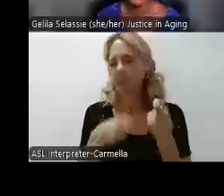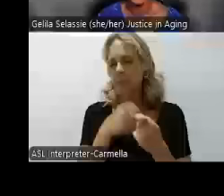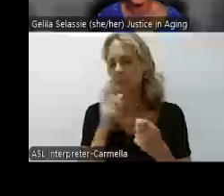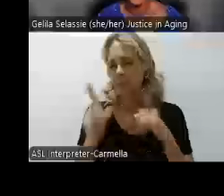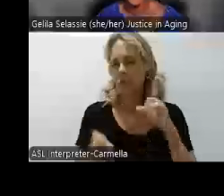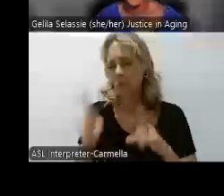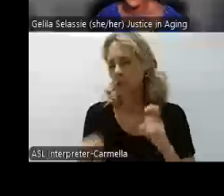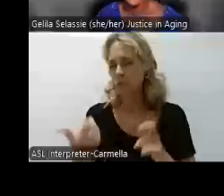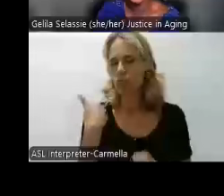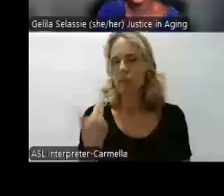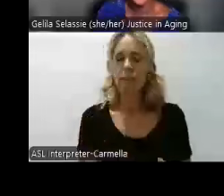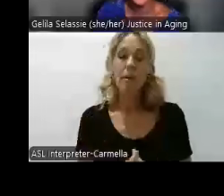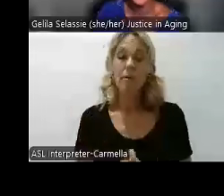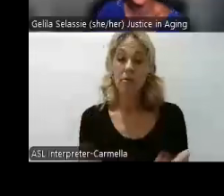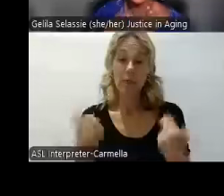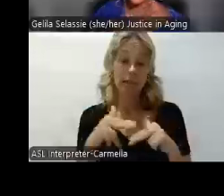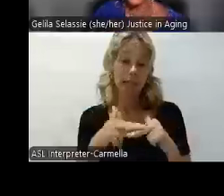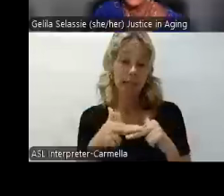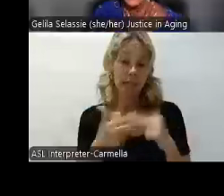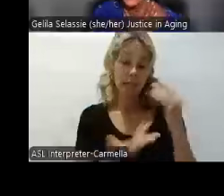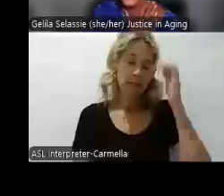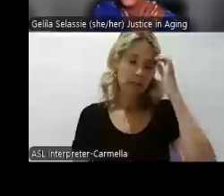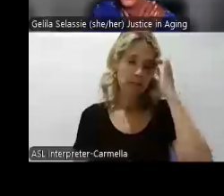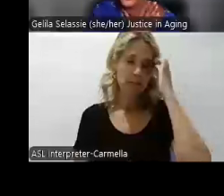have. Next slide.